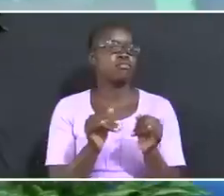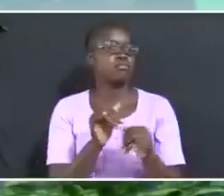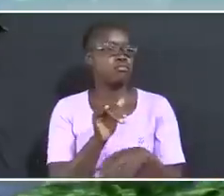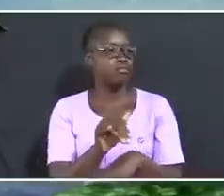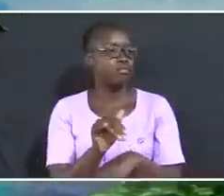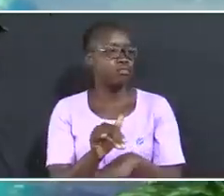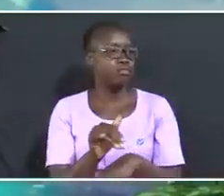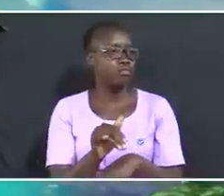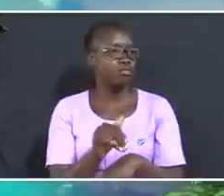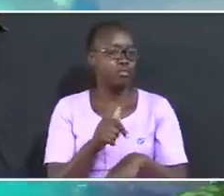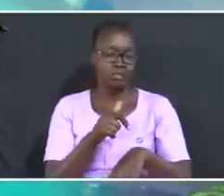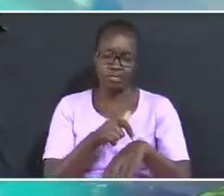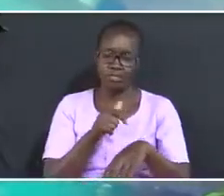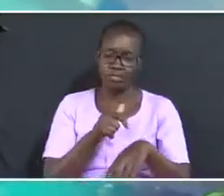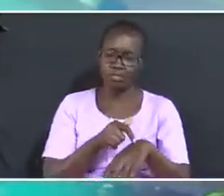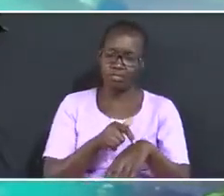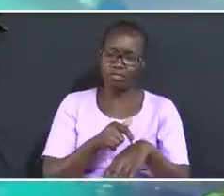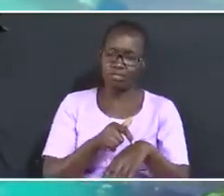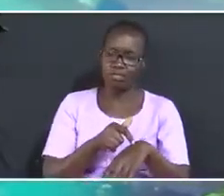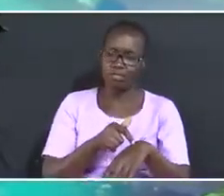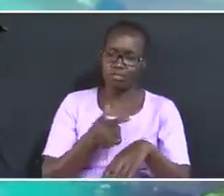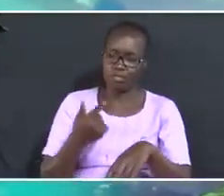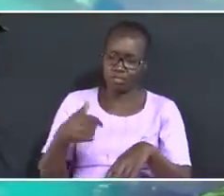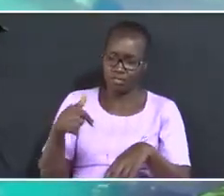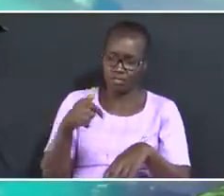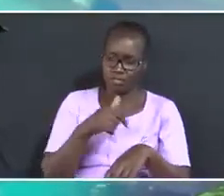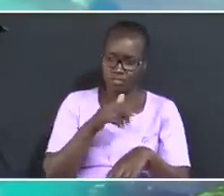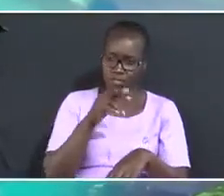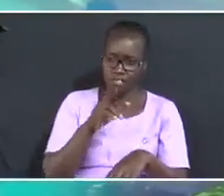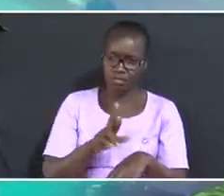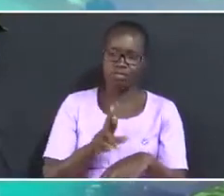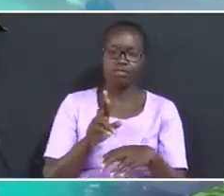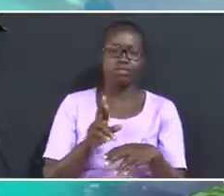that while we are